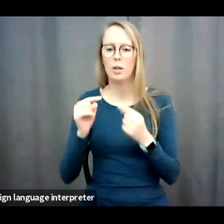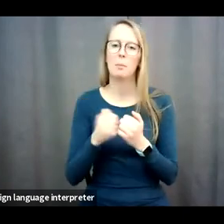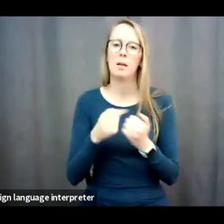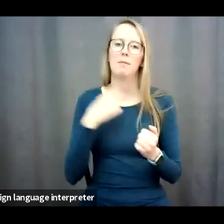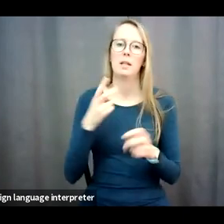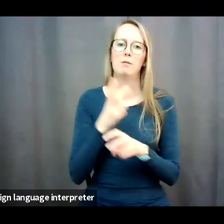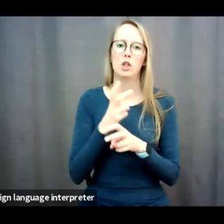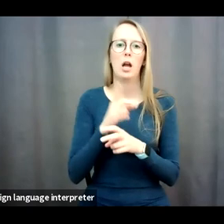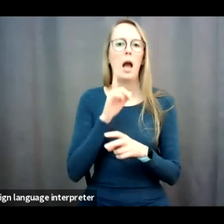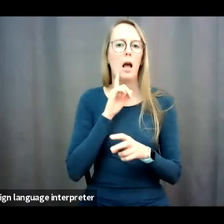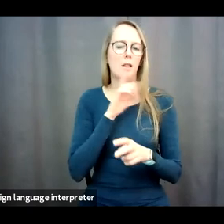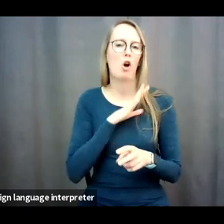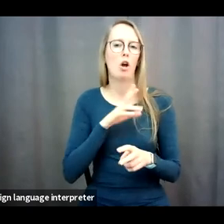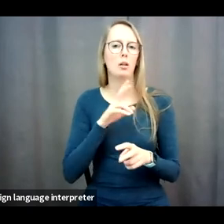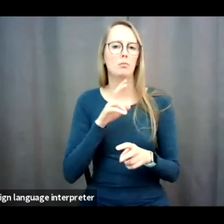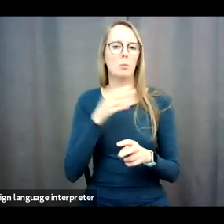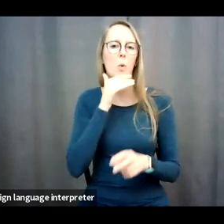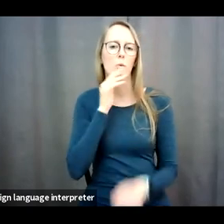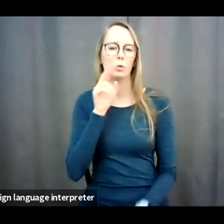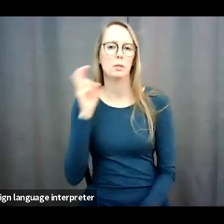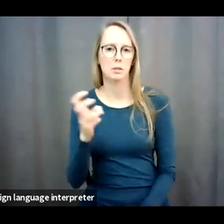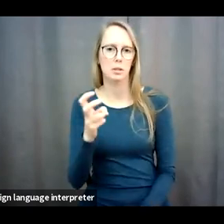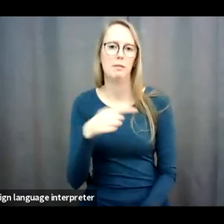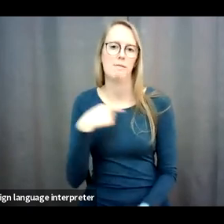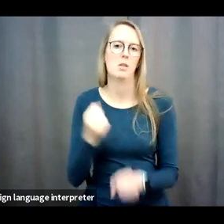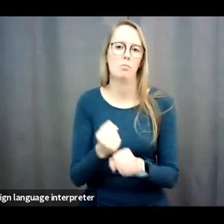youth perspective in our work.